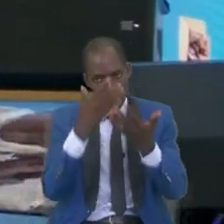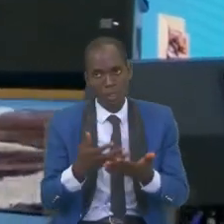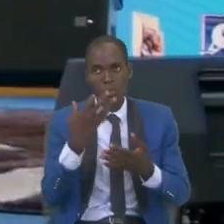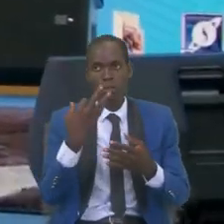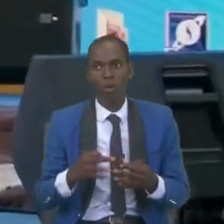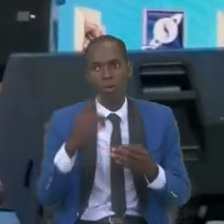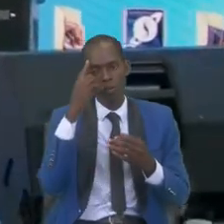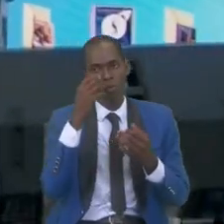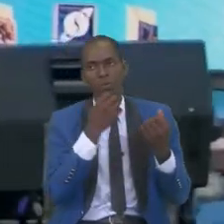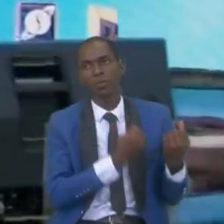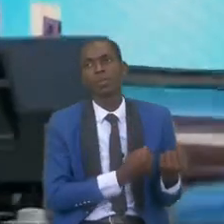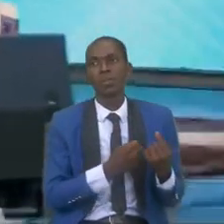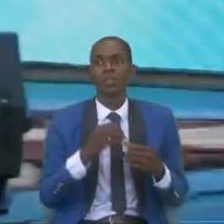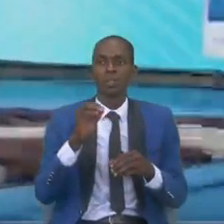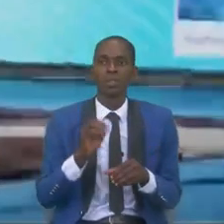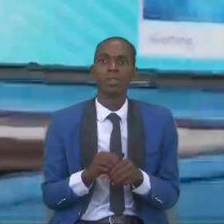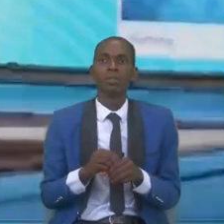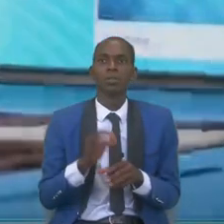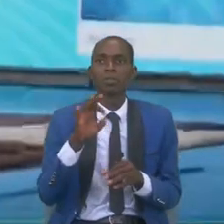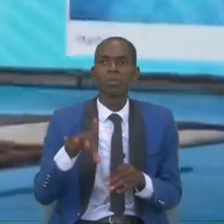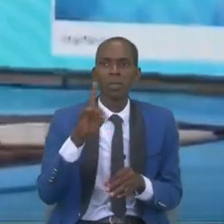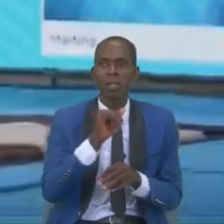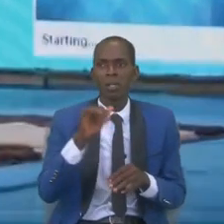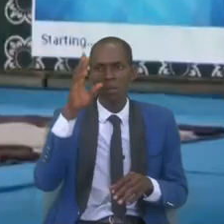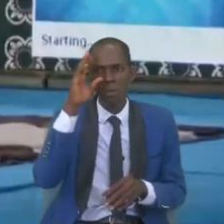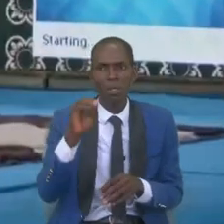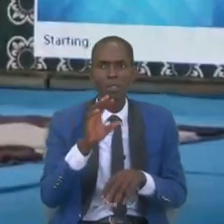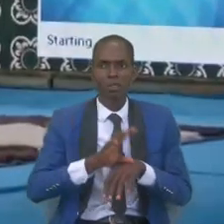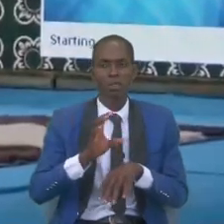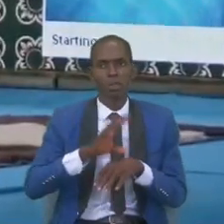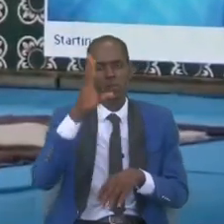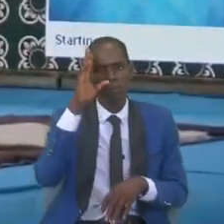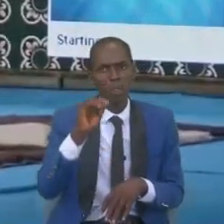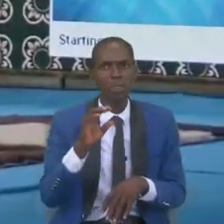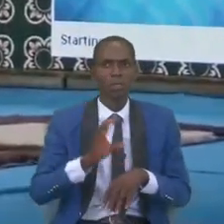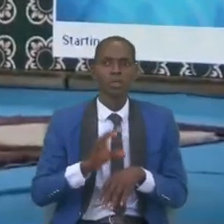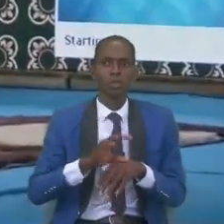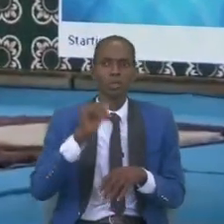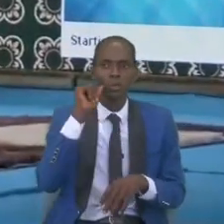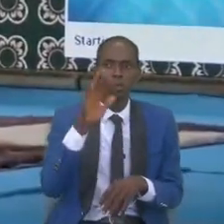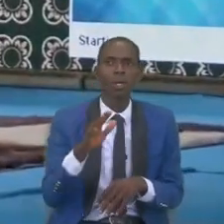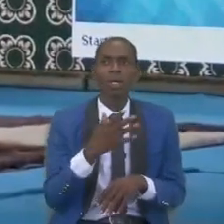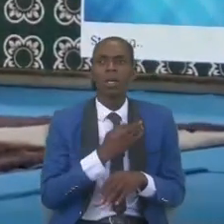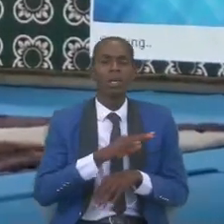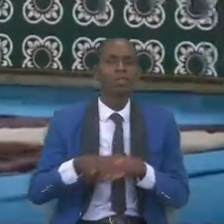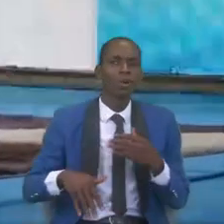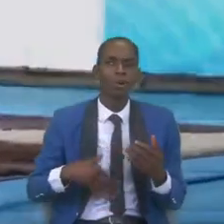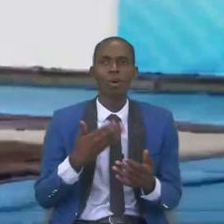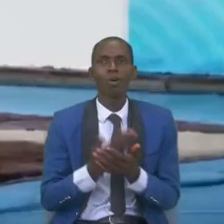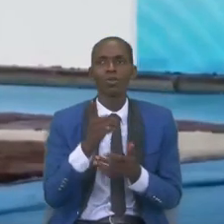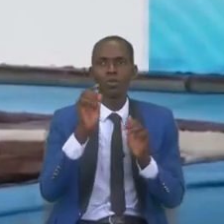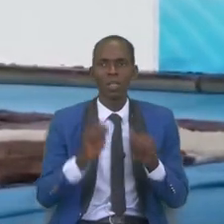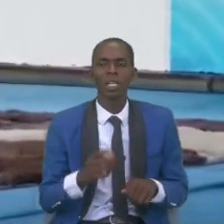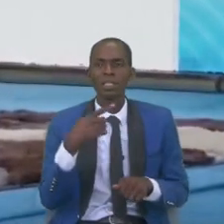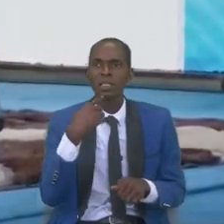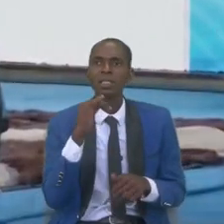obedience of faith. If you find a man, a church man, a church woman, and all you can say in his life, all the